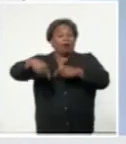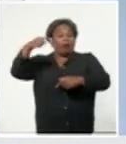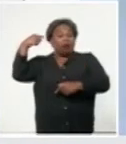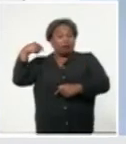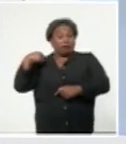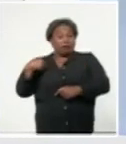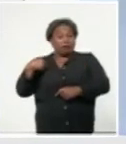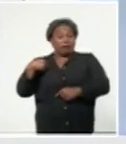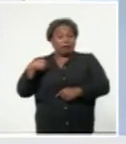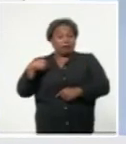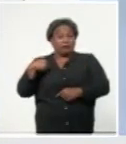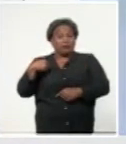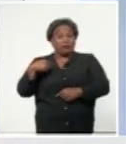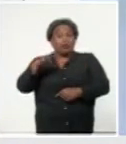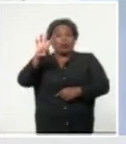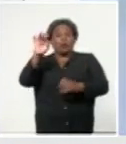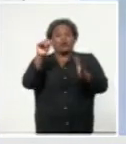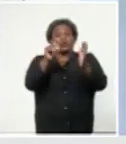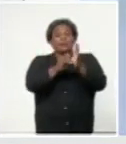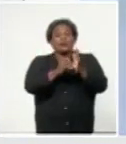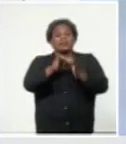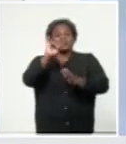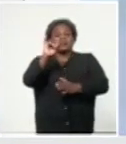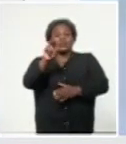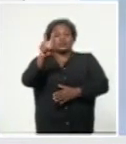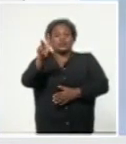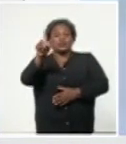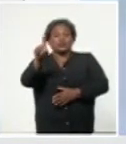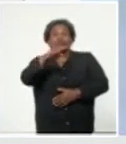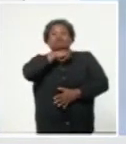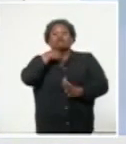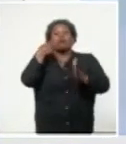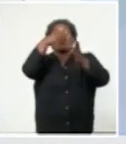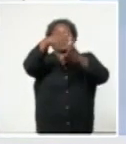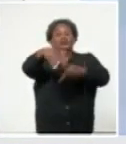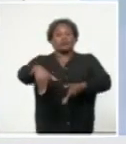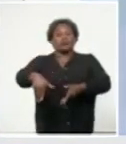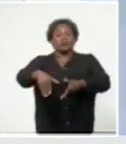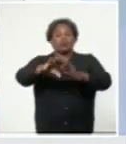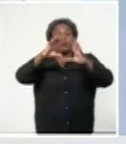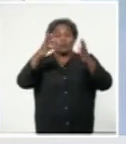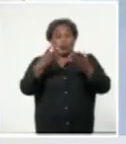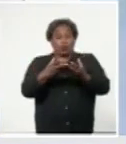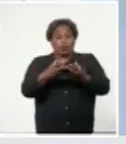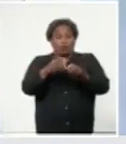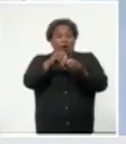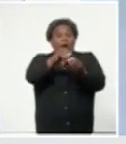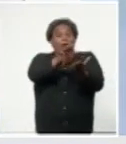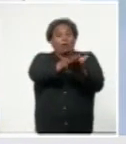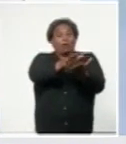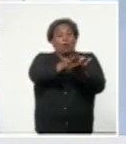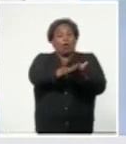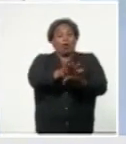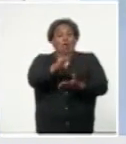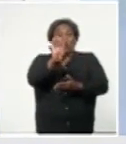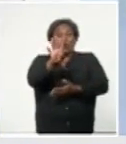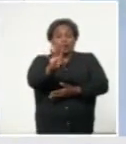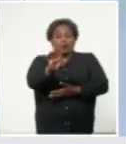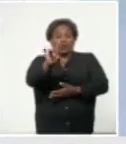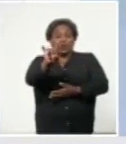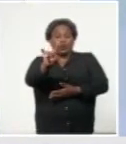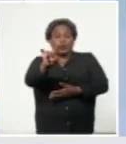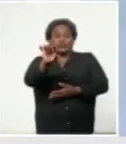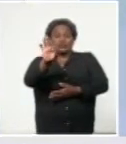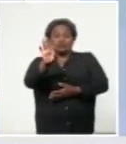9,952,507 confirmed cases, practically 10 million people infected in the world with